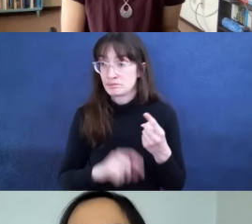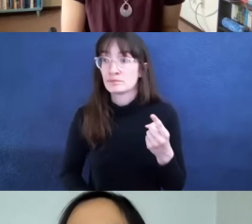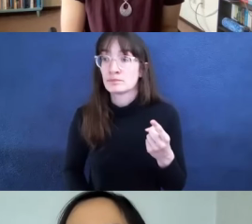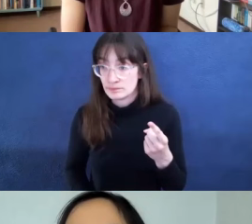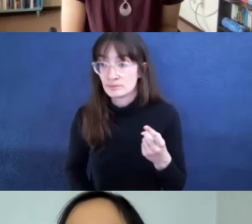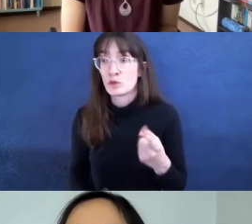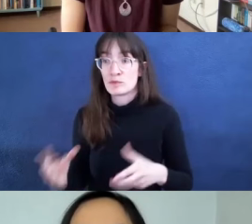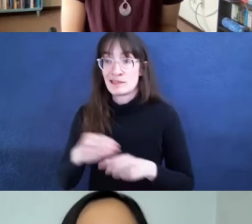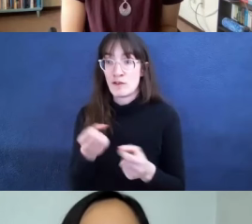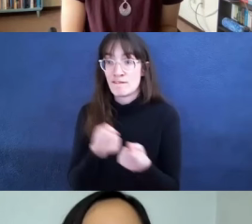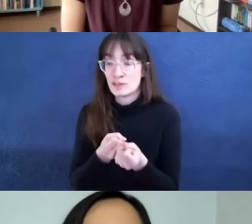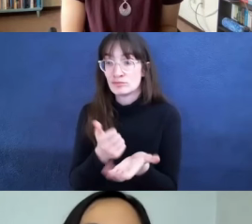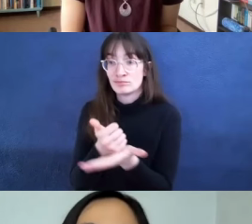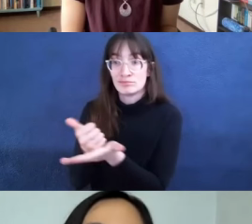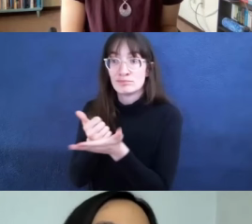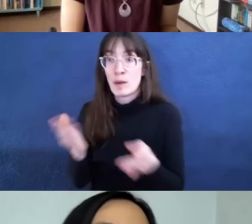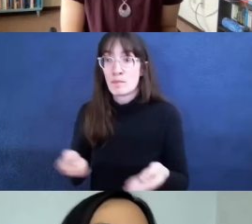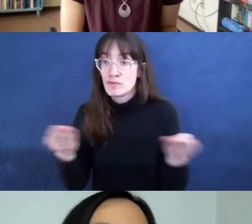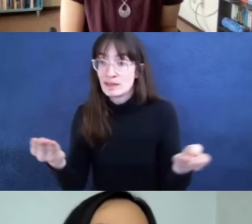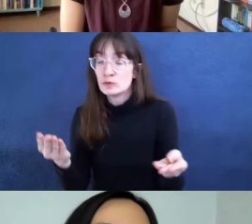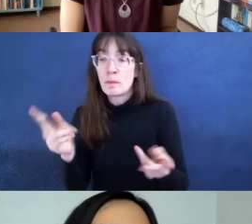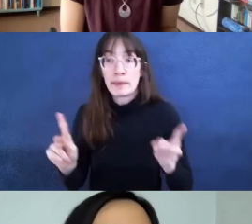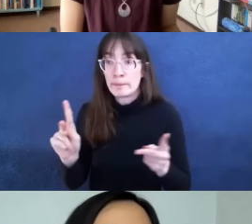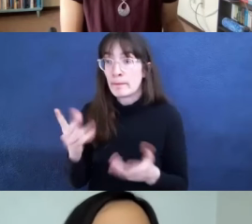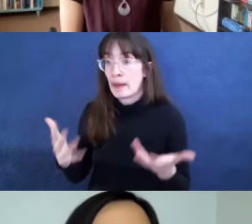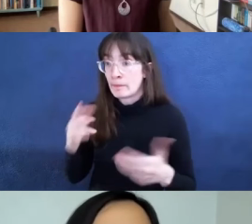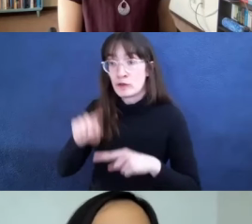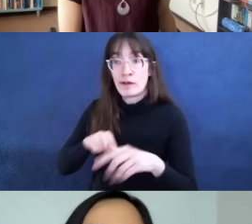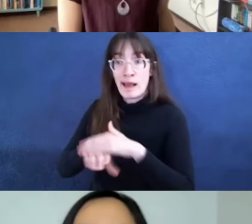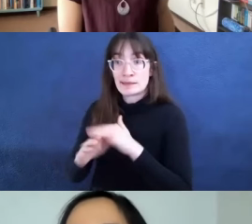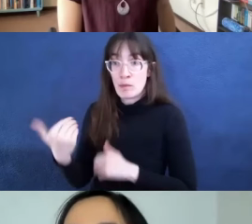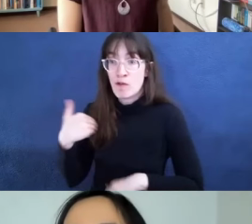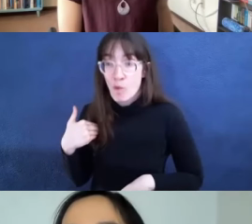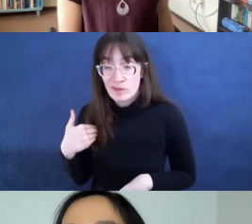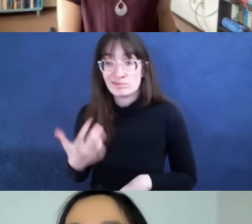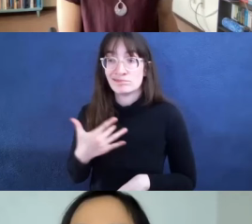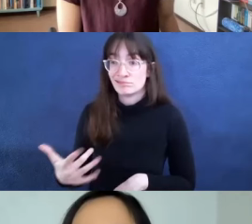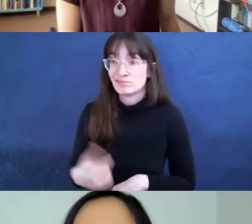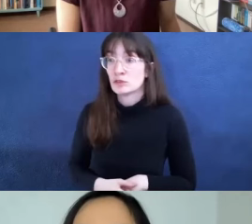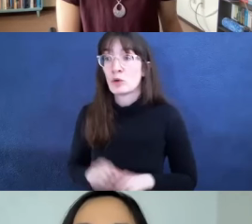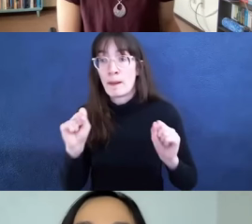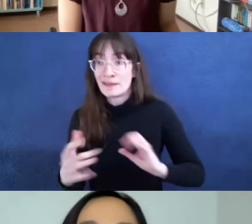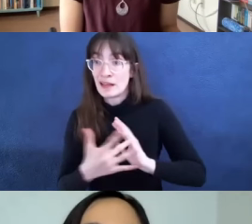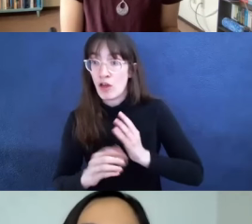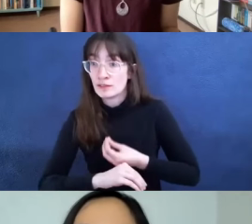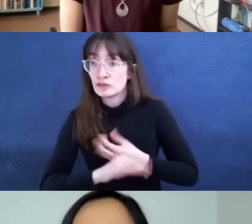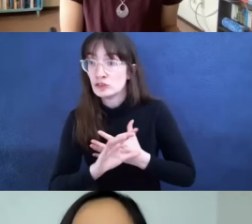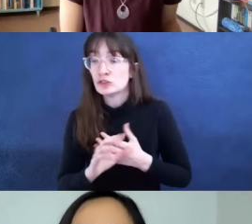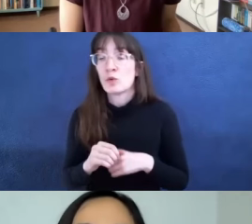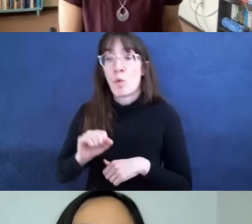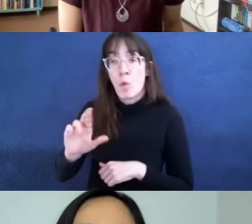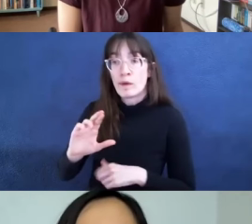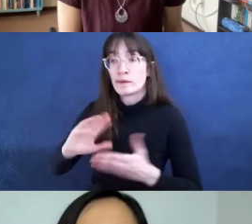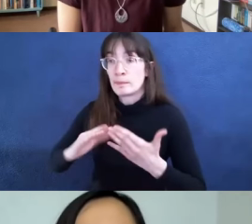interventions out to individuals who might not otherwise access them, whether that's through technology or